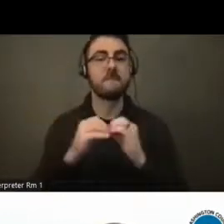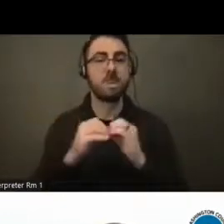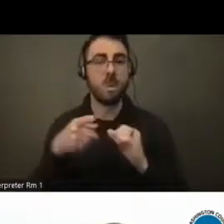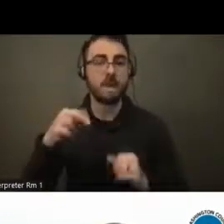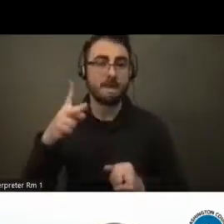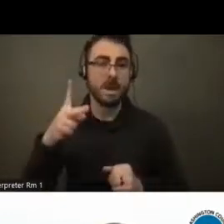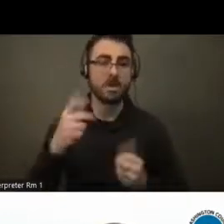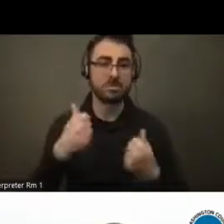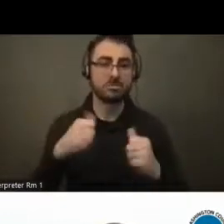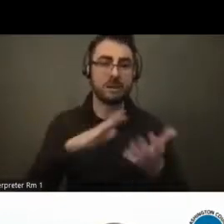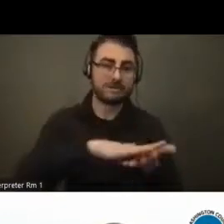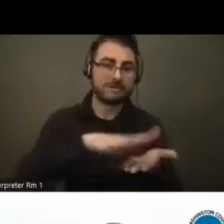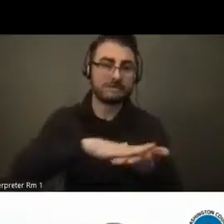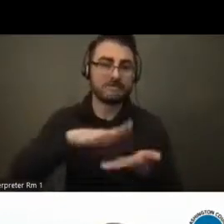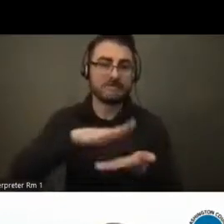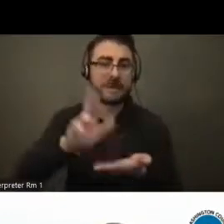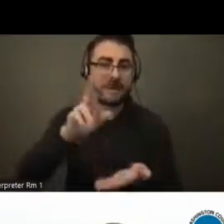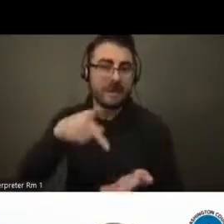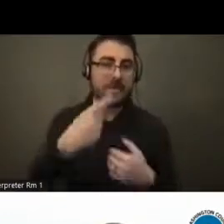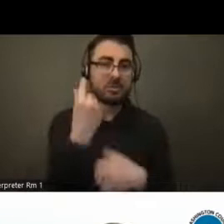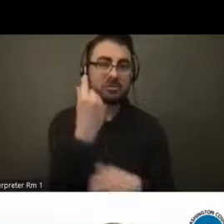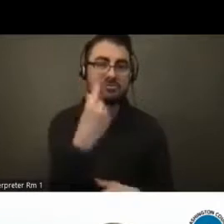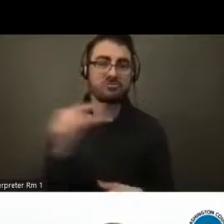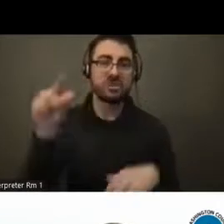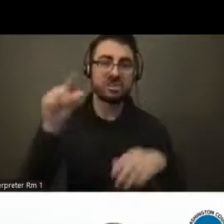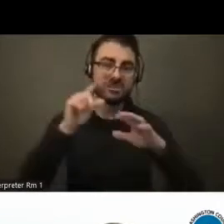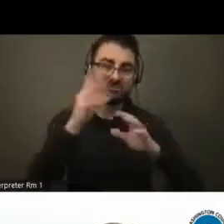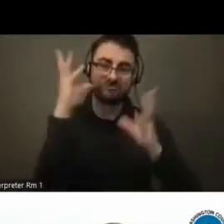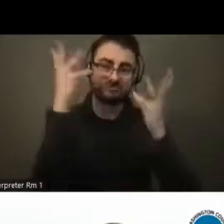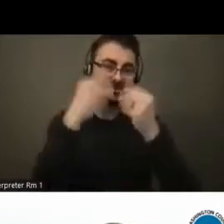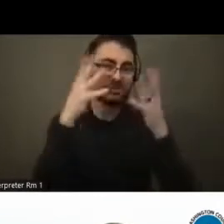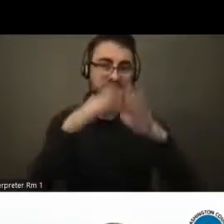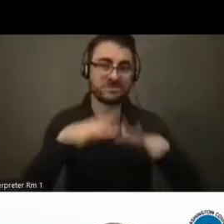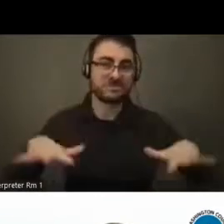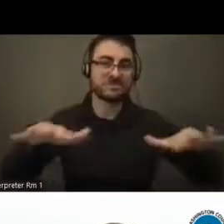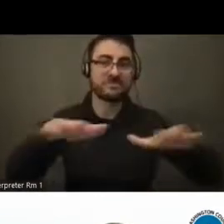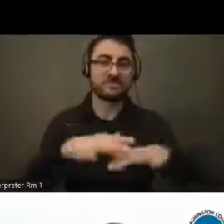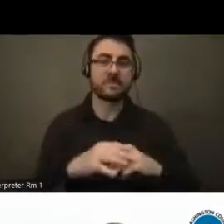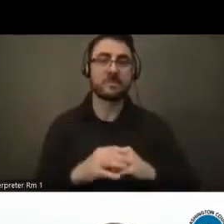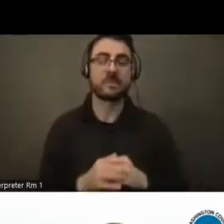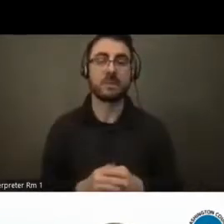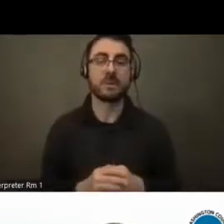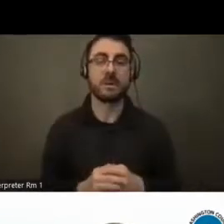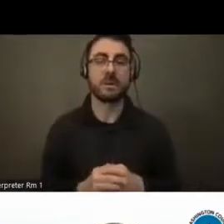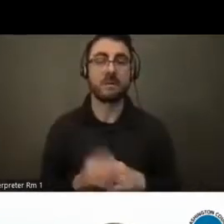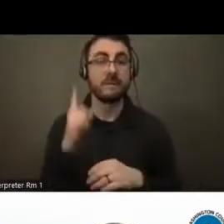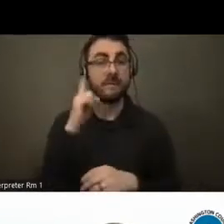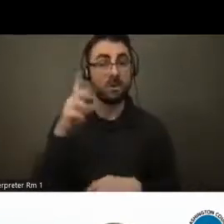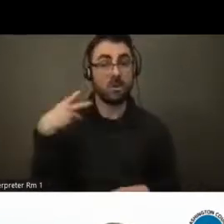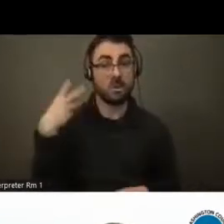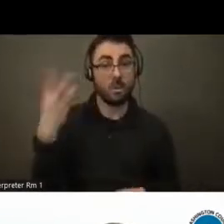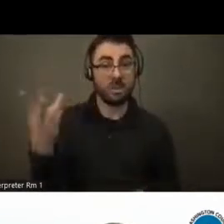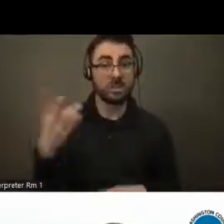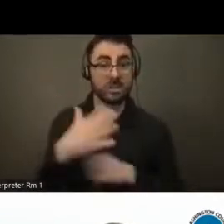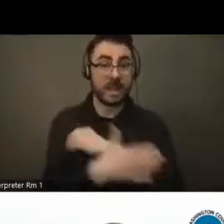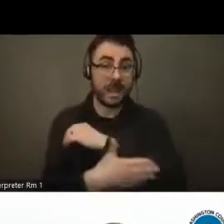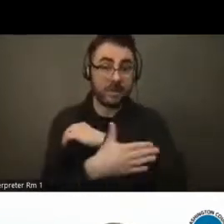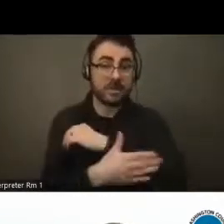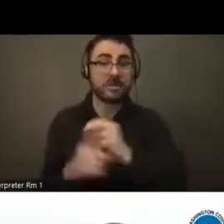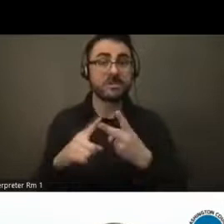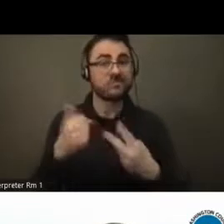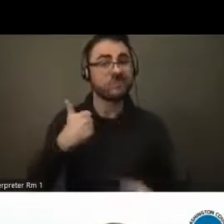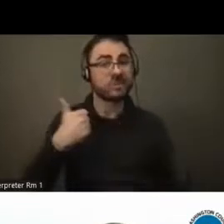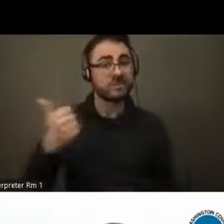green up, as well as Washington County and our transportation projects.